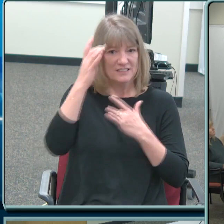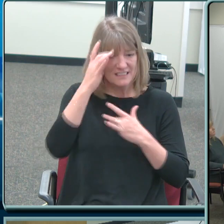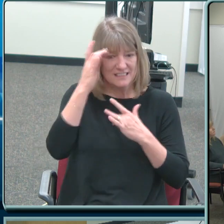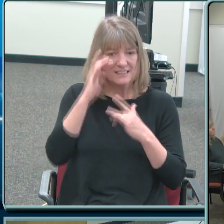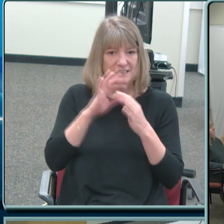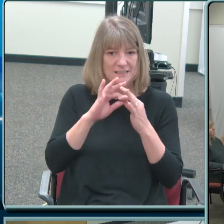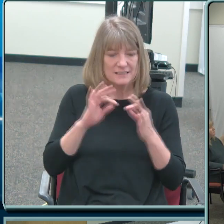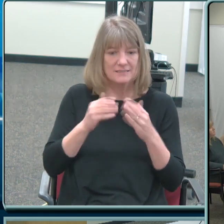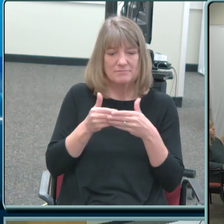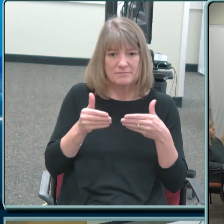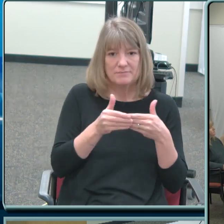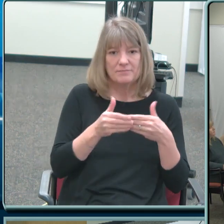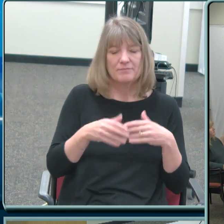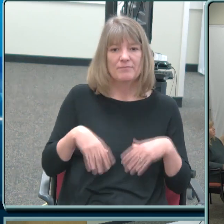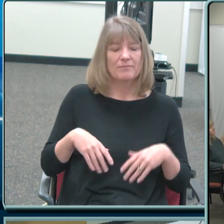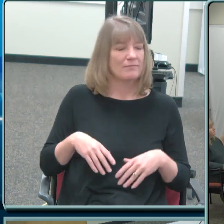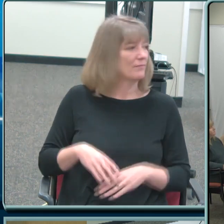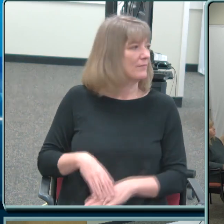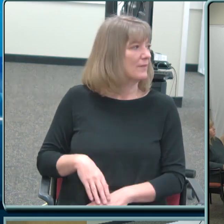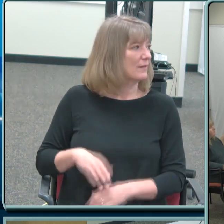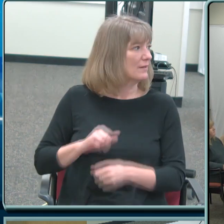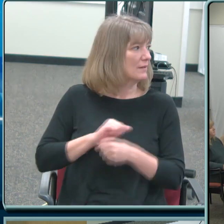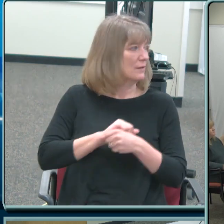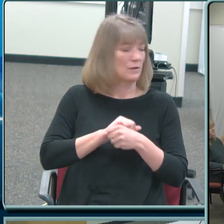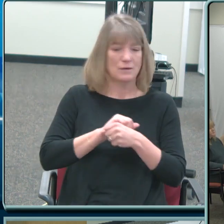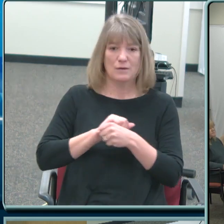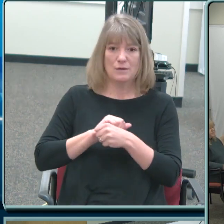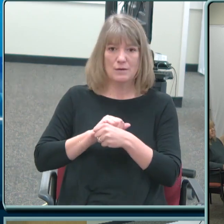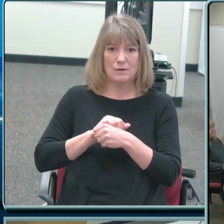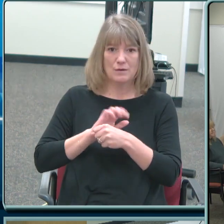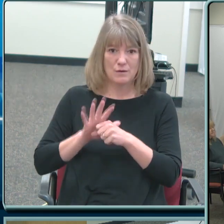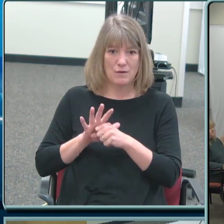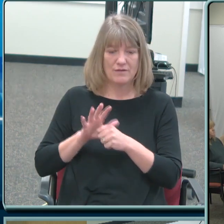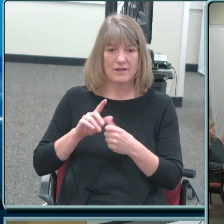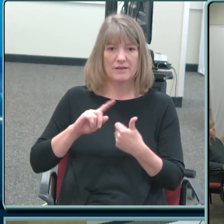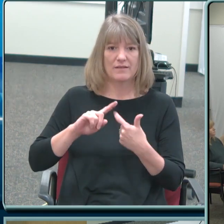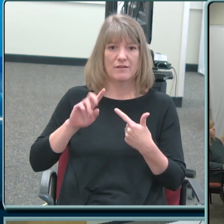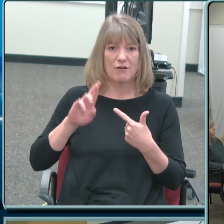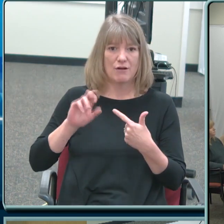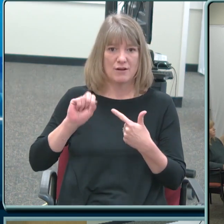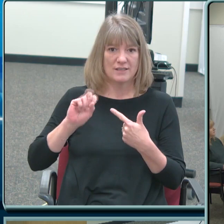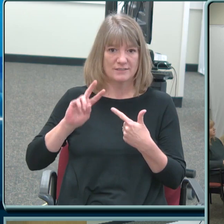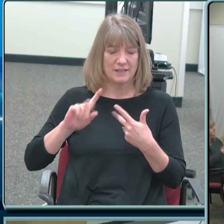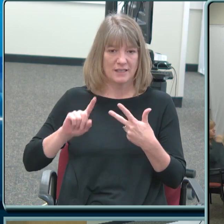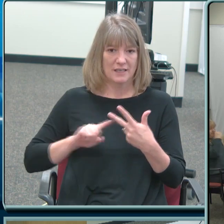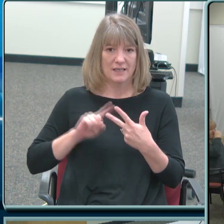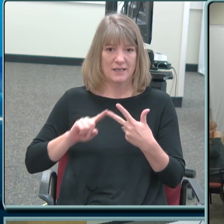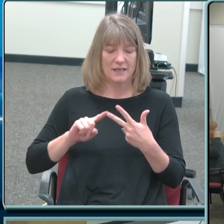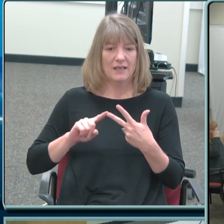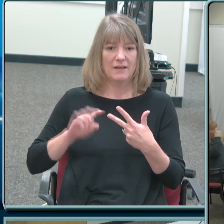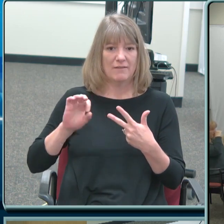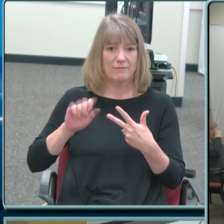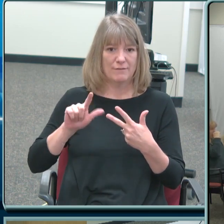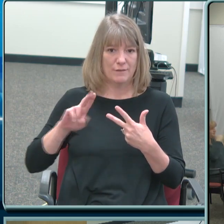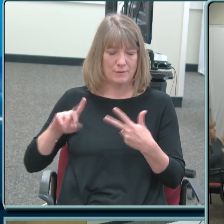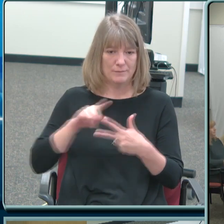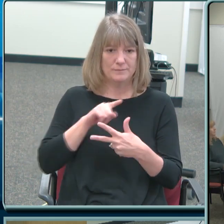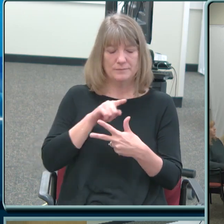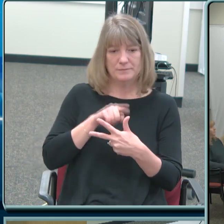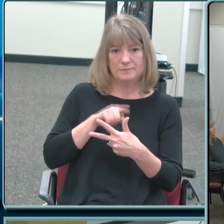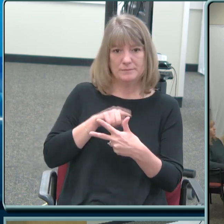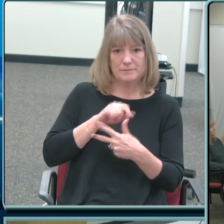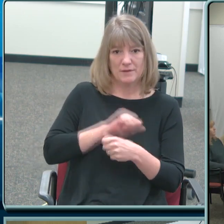please. So we'll move from COVID and RSV and flu. So the key COVID updates, we had